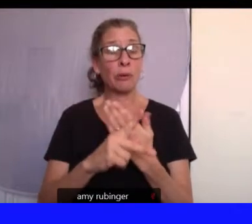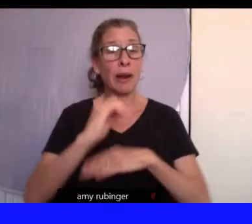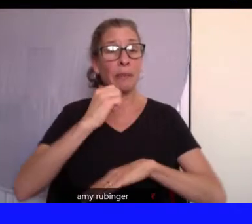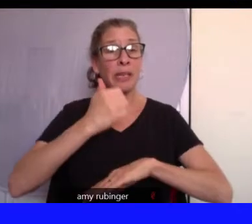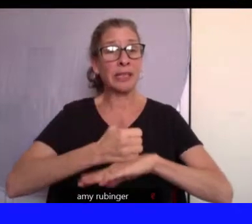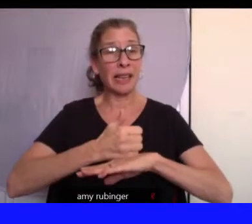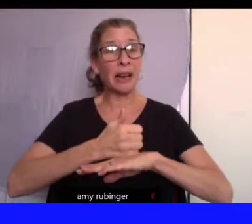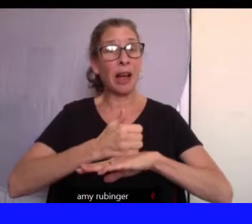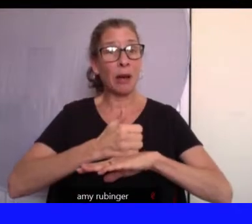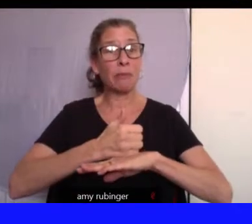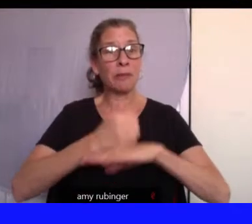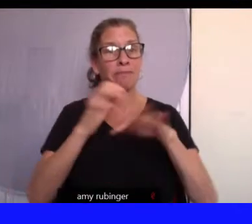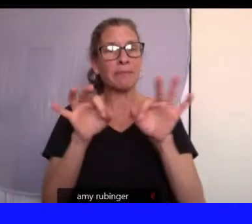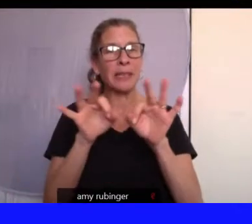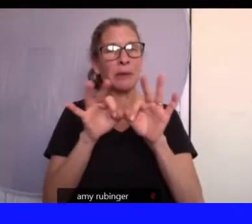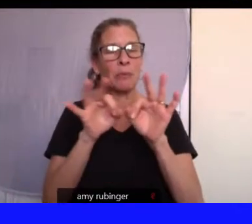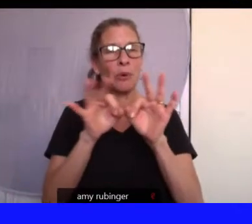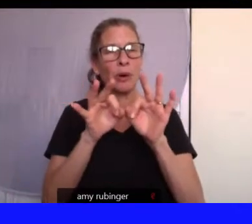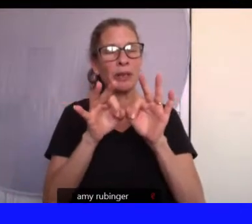The